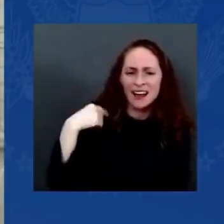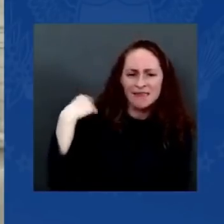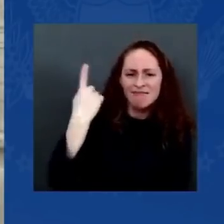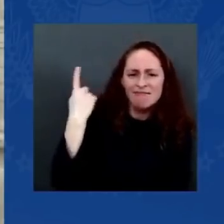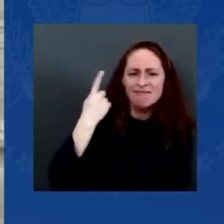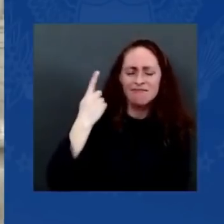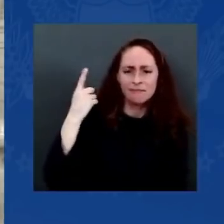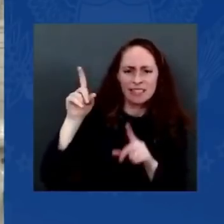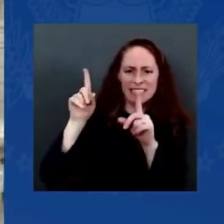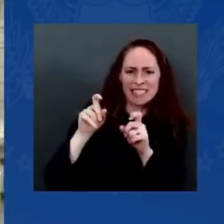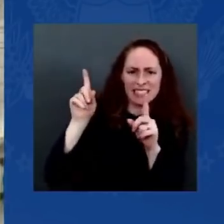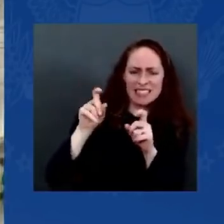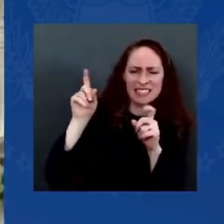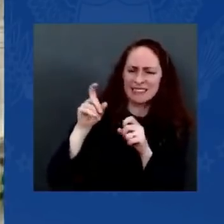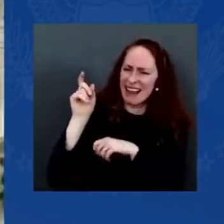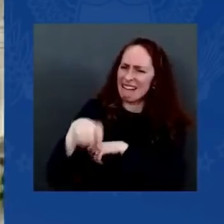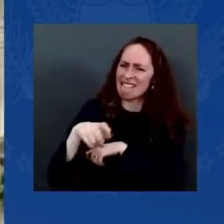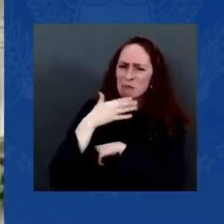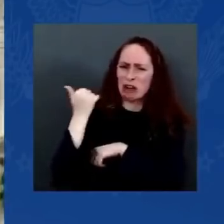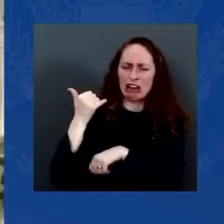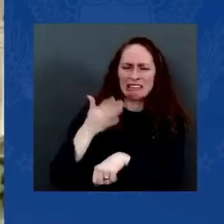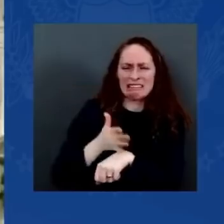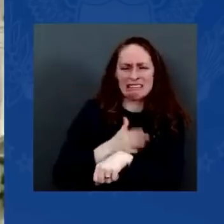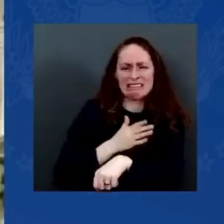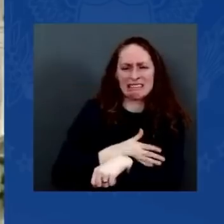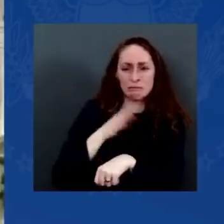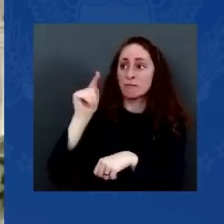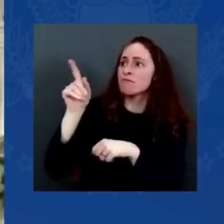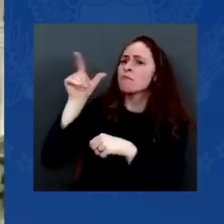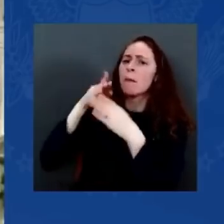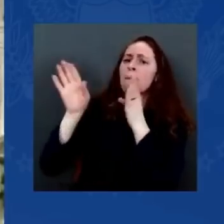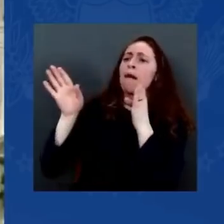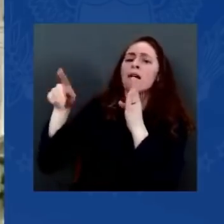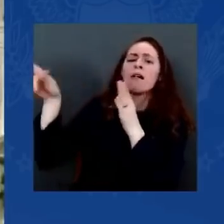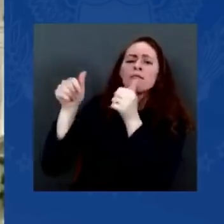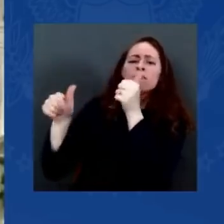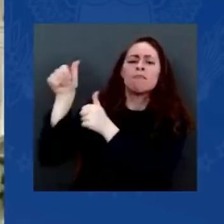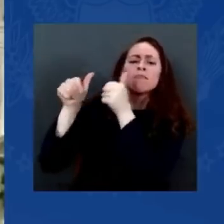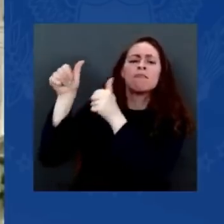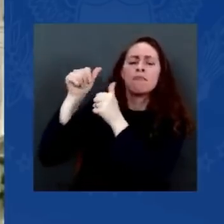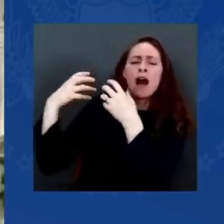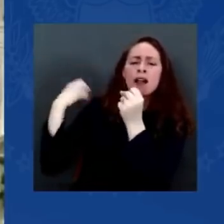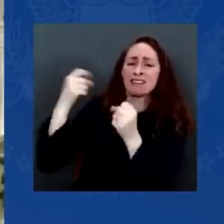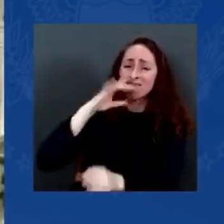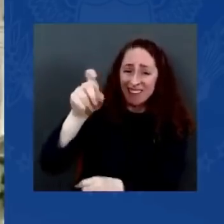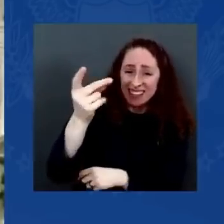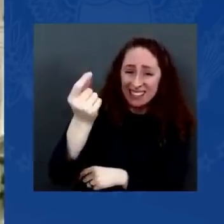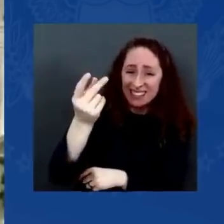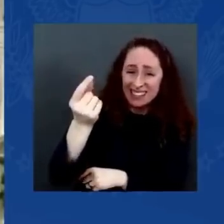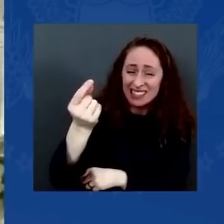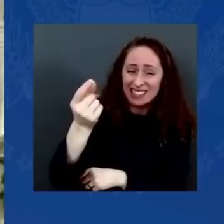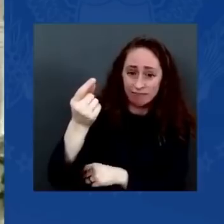health officials have been saying for months you need to surge rapid tests for just this moment. Is it a failure that you don't have an adequate amount of tests